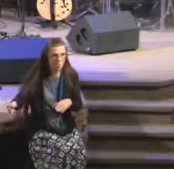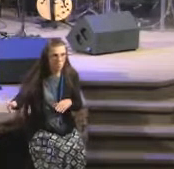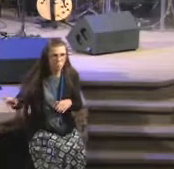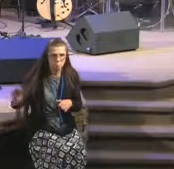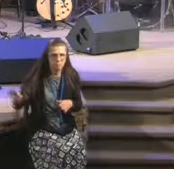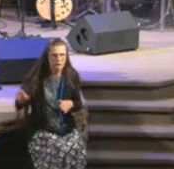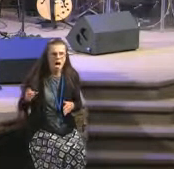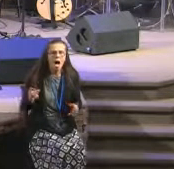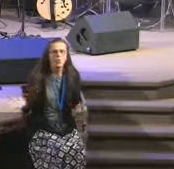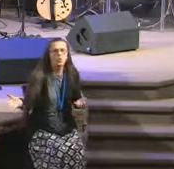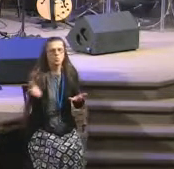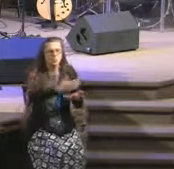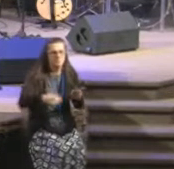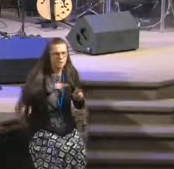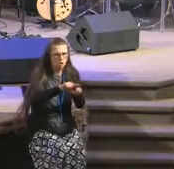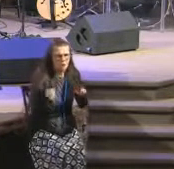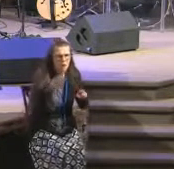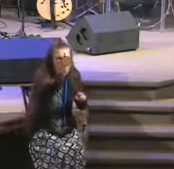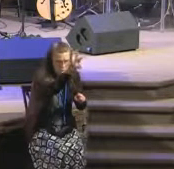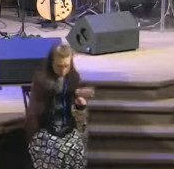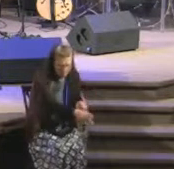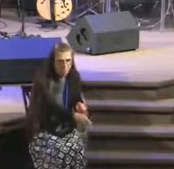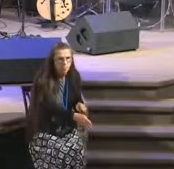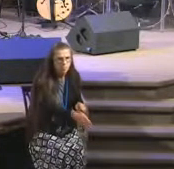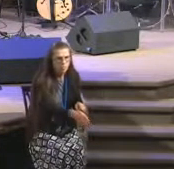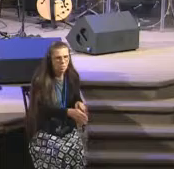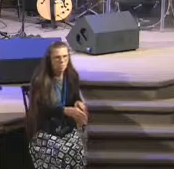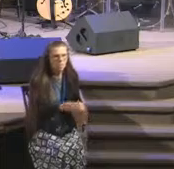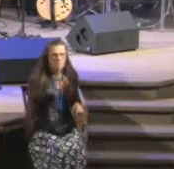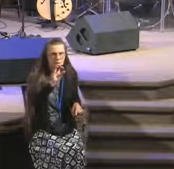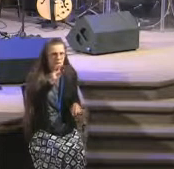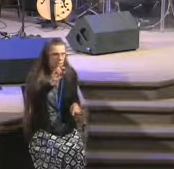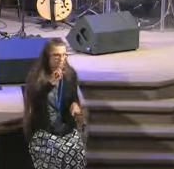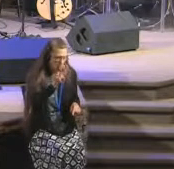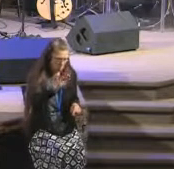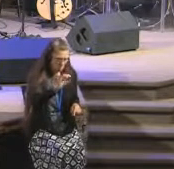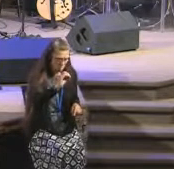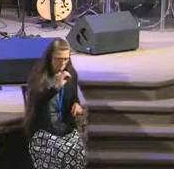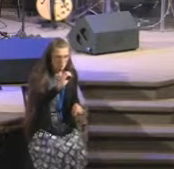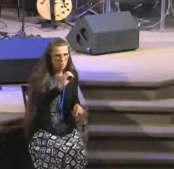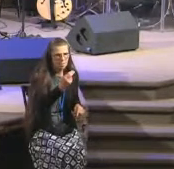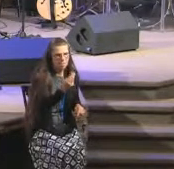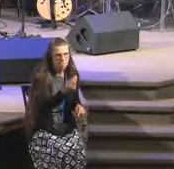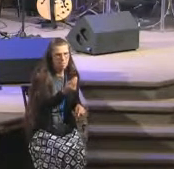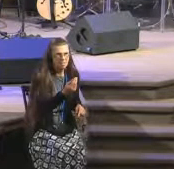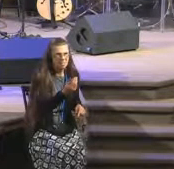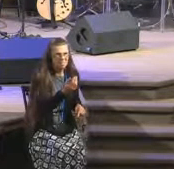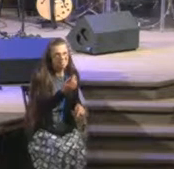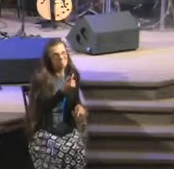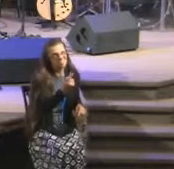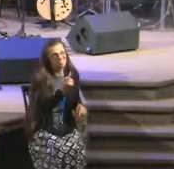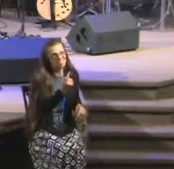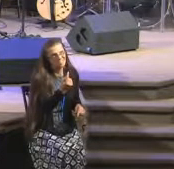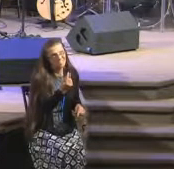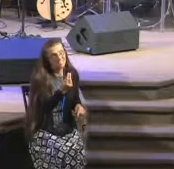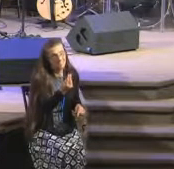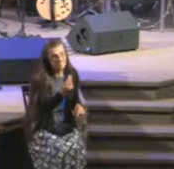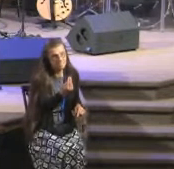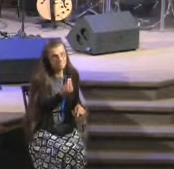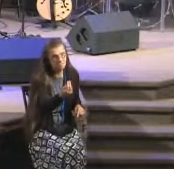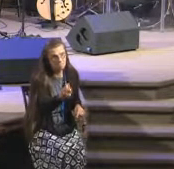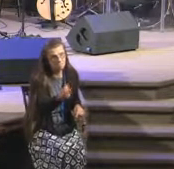to the lost. You heard me say this the other day, that in 2017, the census that is projected for just